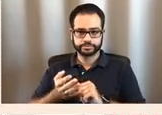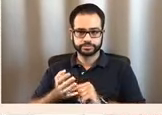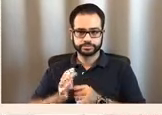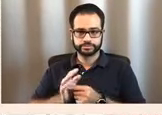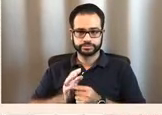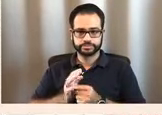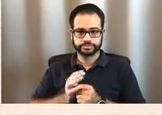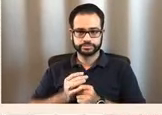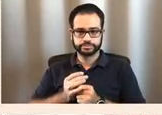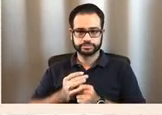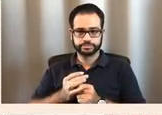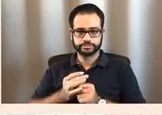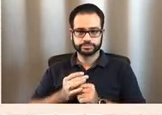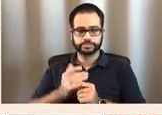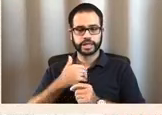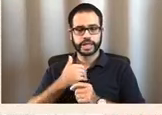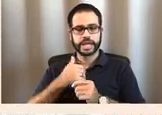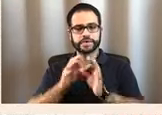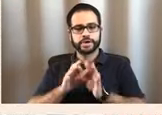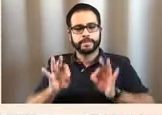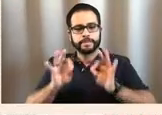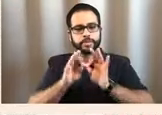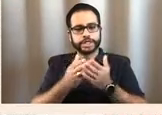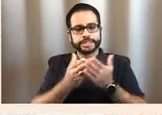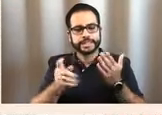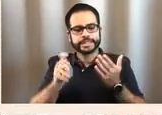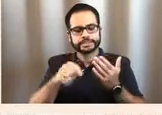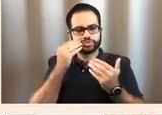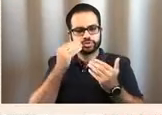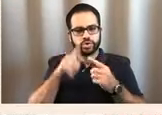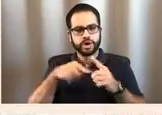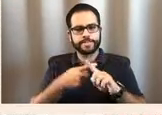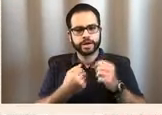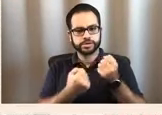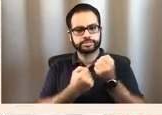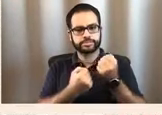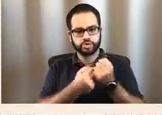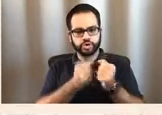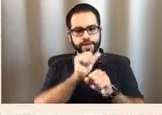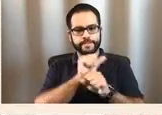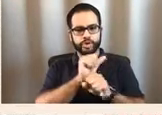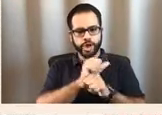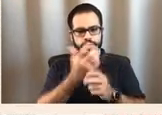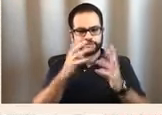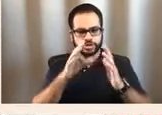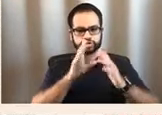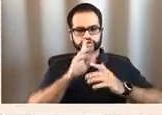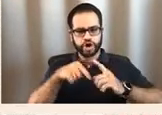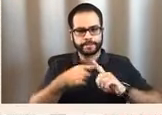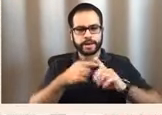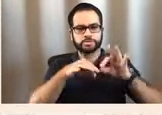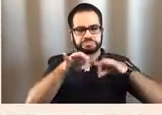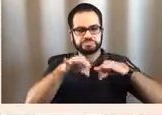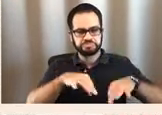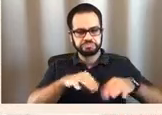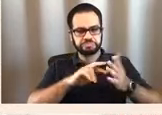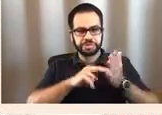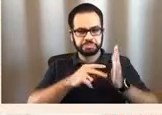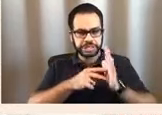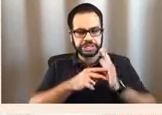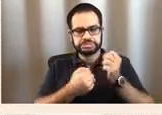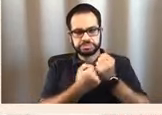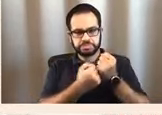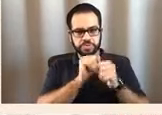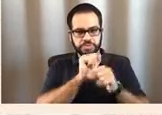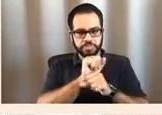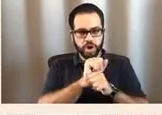some important things to know about supported employment. We kind of talked about some definitions of what supported employment is, but